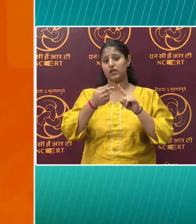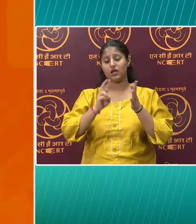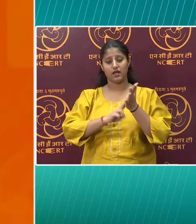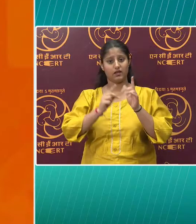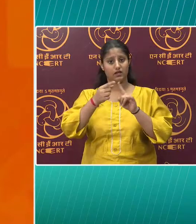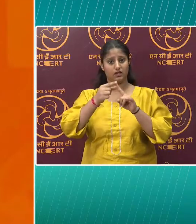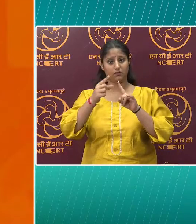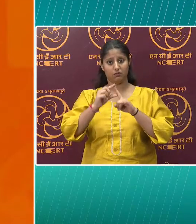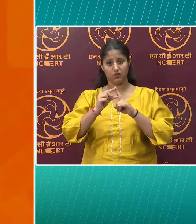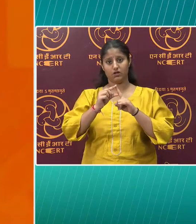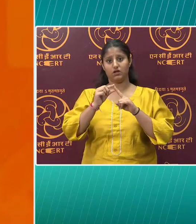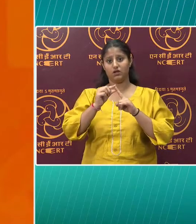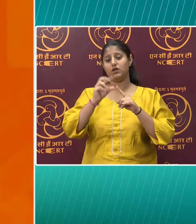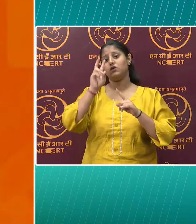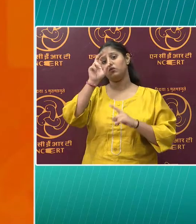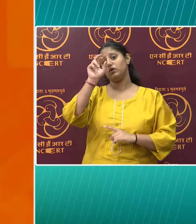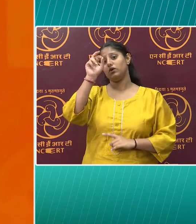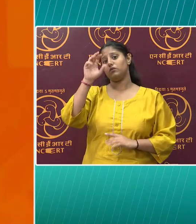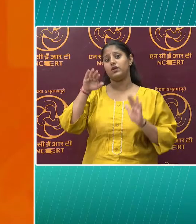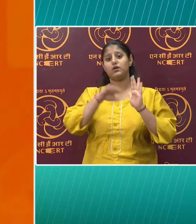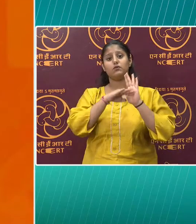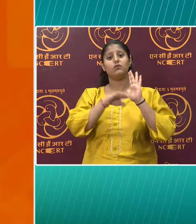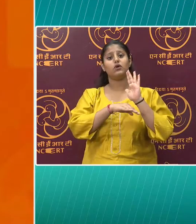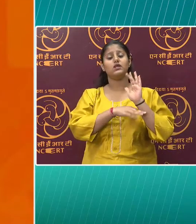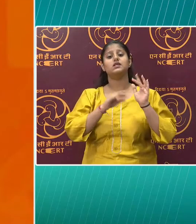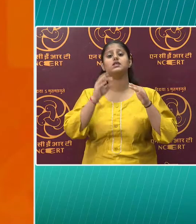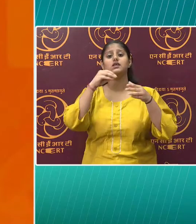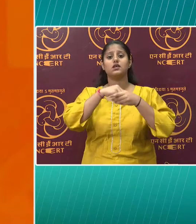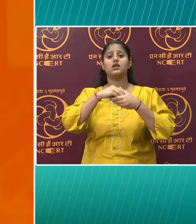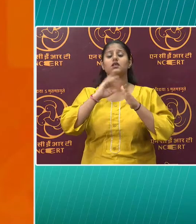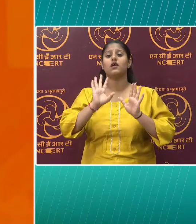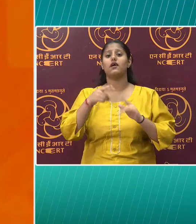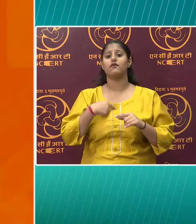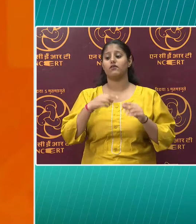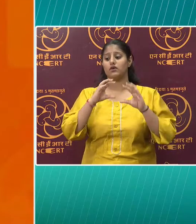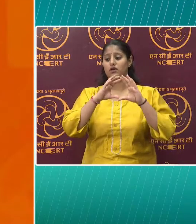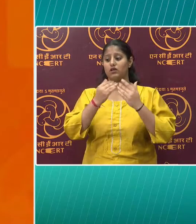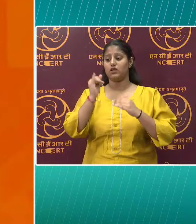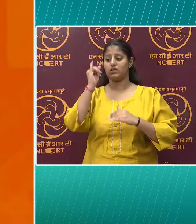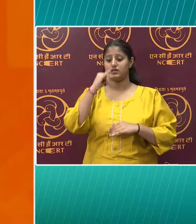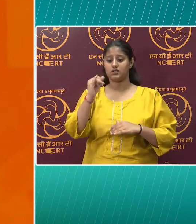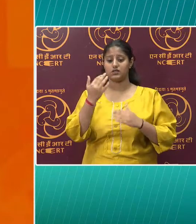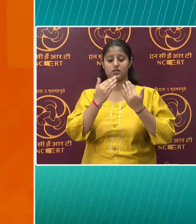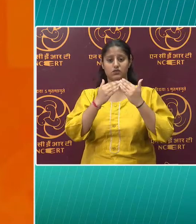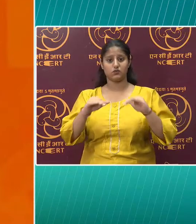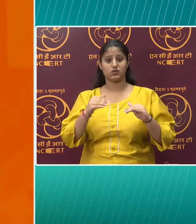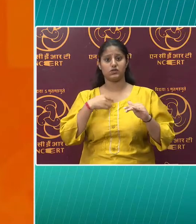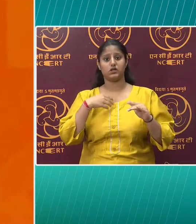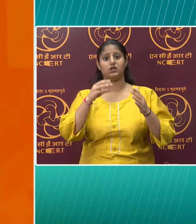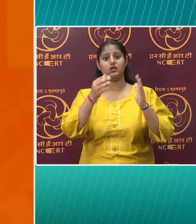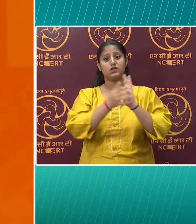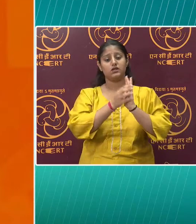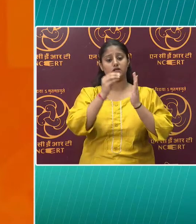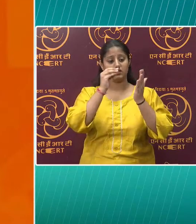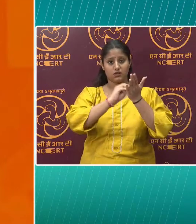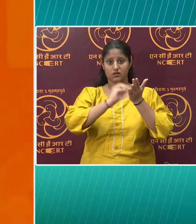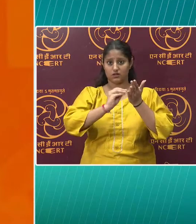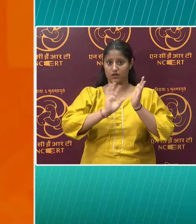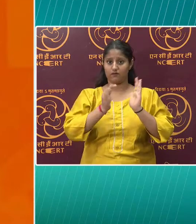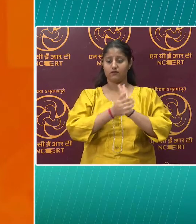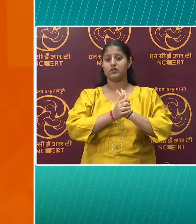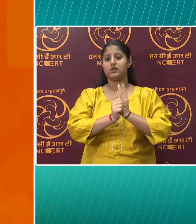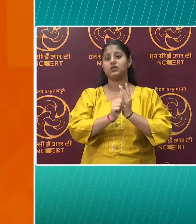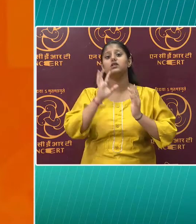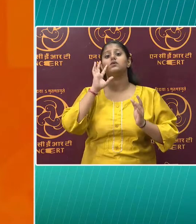2020, which says that we need to start early in terms of skilling. And that is why we have